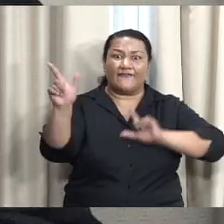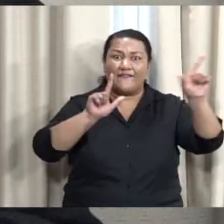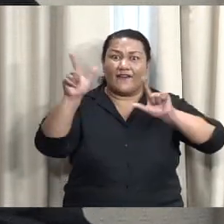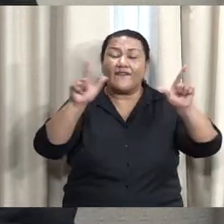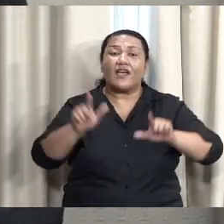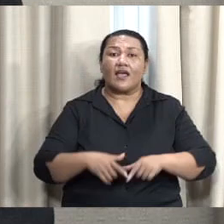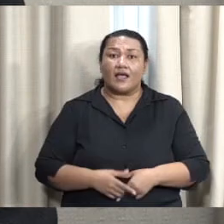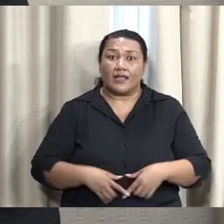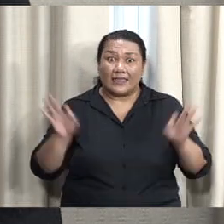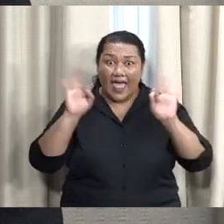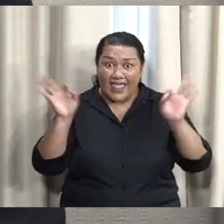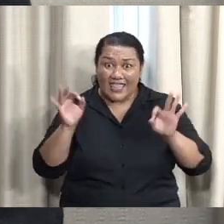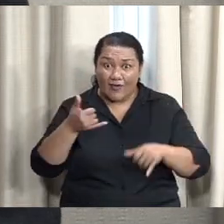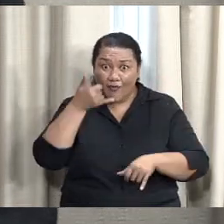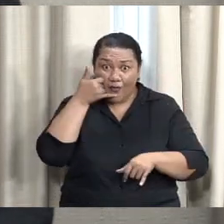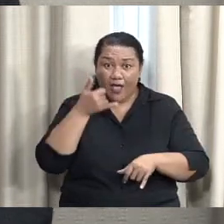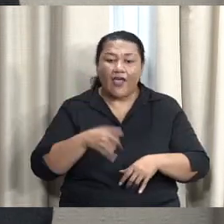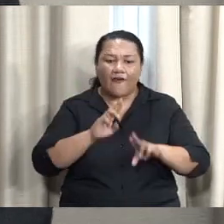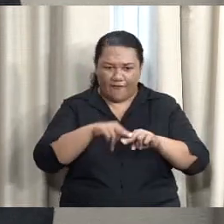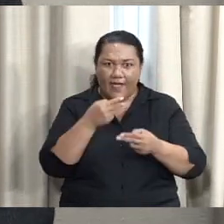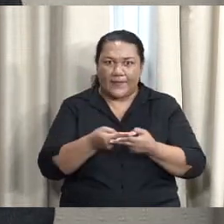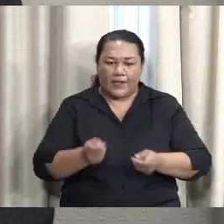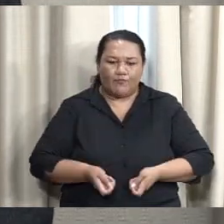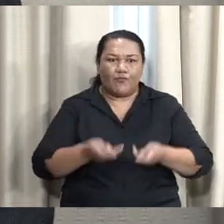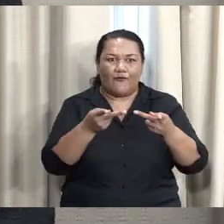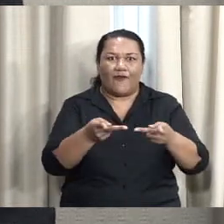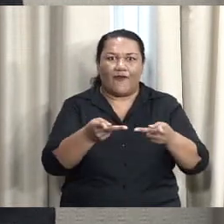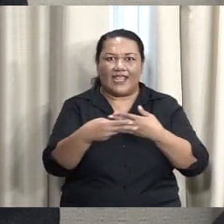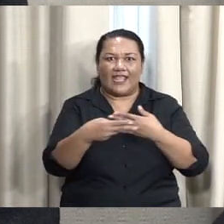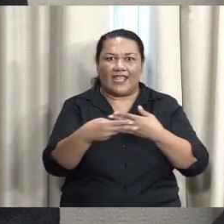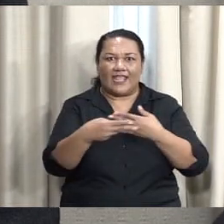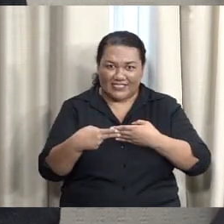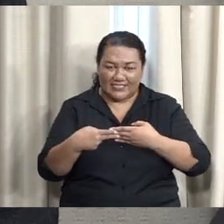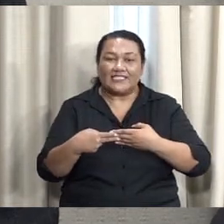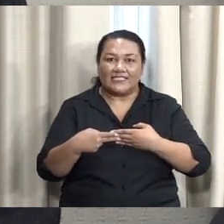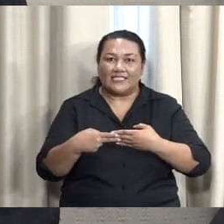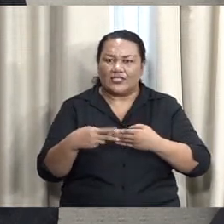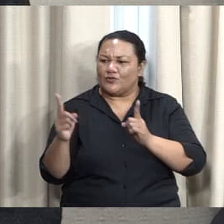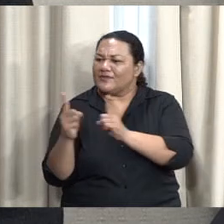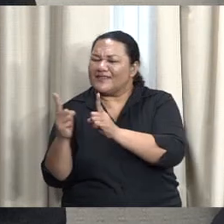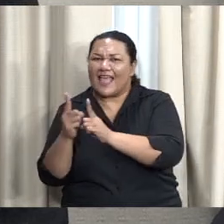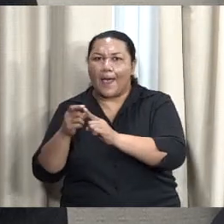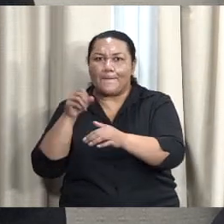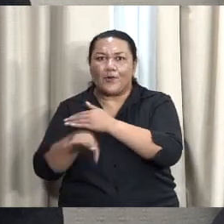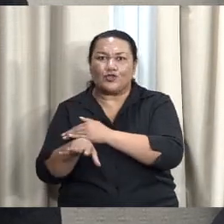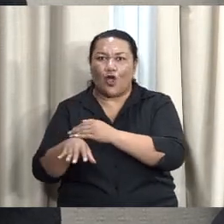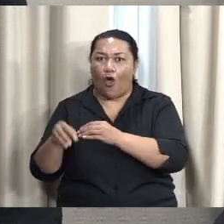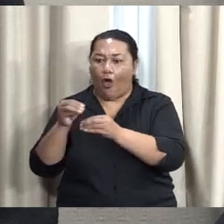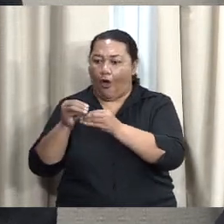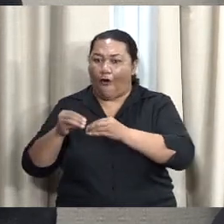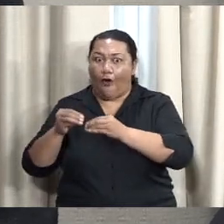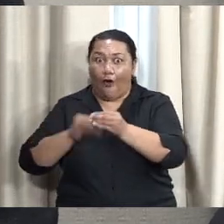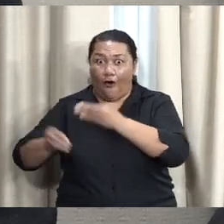mobile coverage, families will have to provide the address of their nearest post office or agency